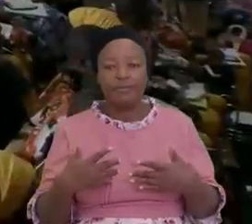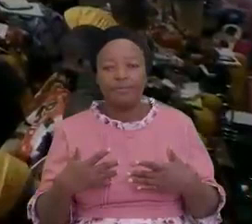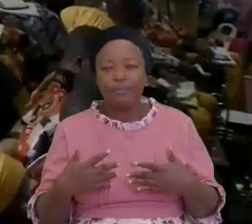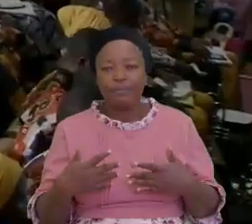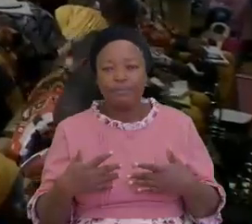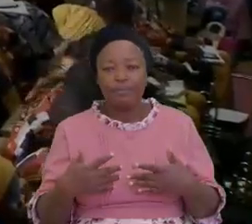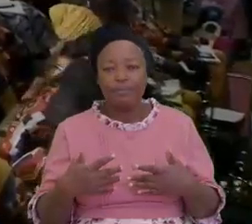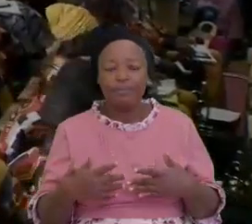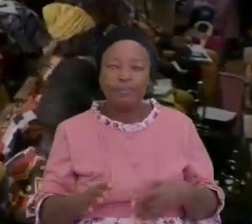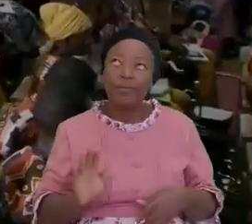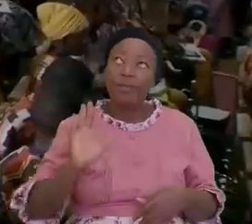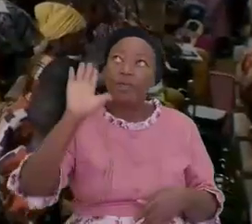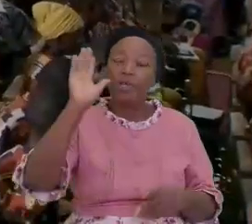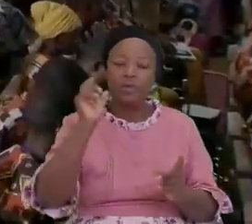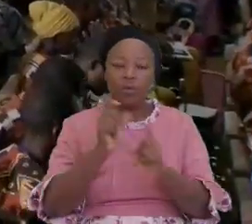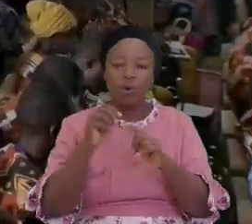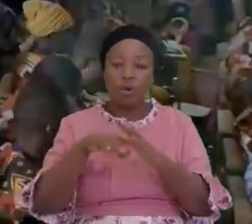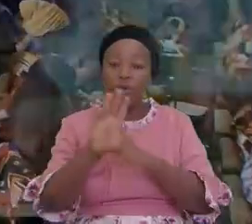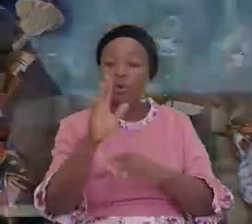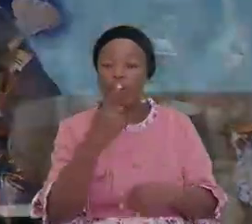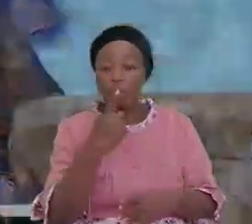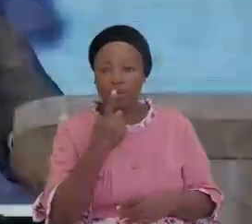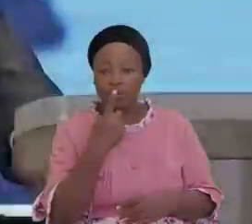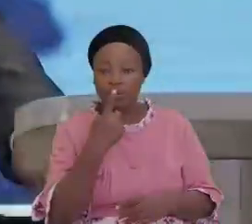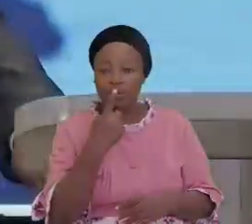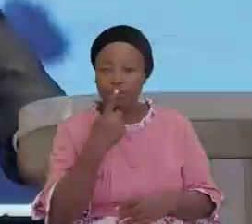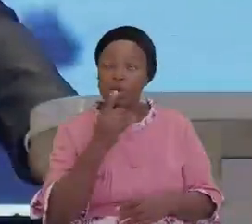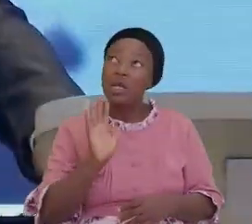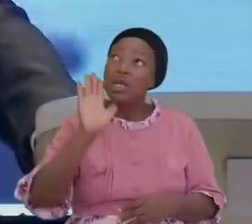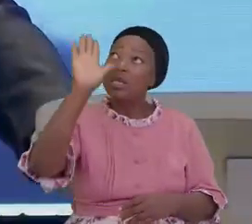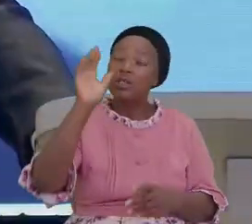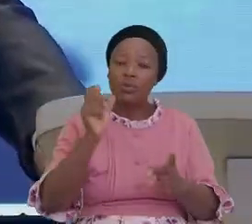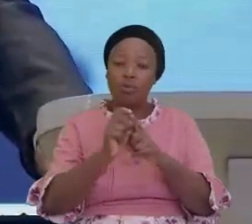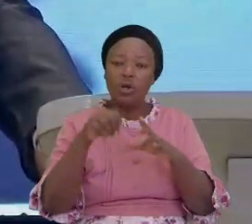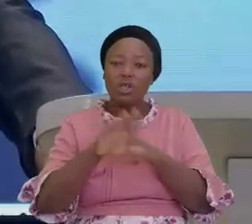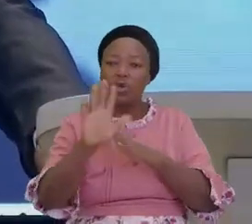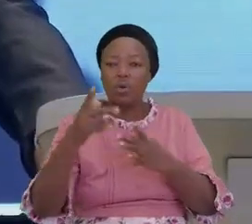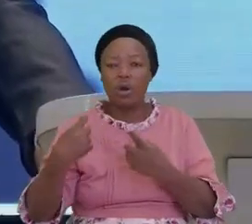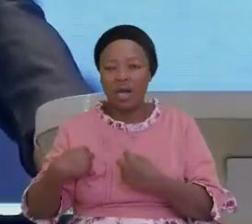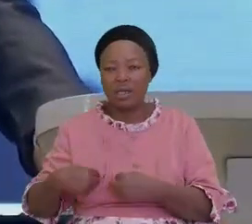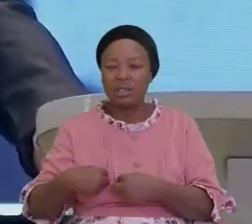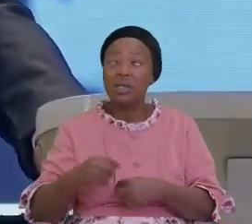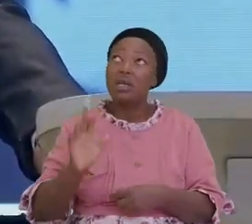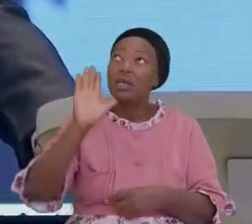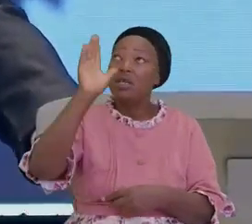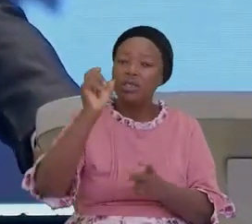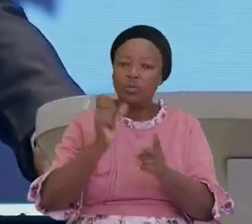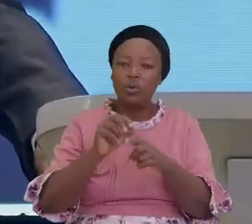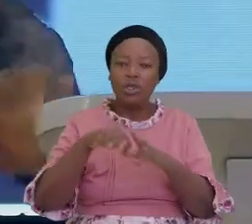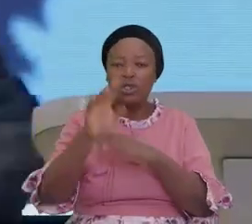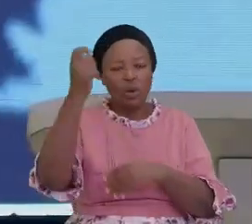His word in your mouth. His word in your heart. His word in your